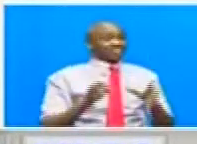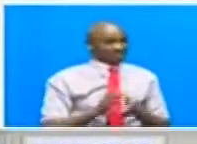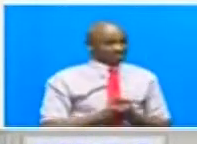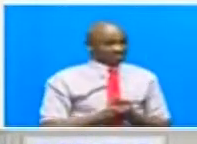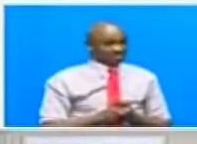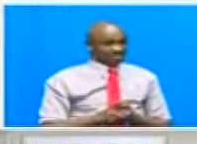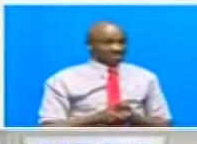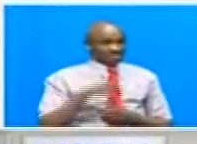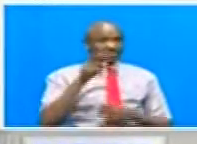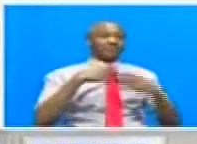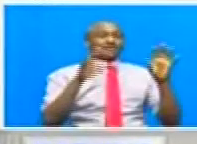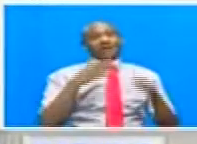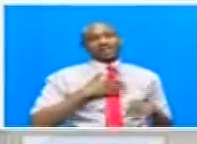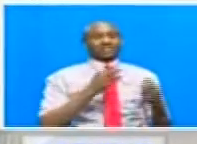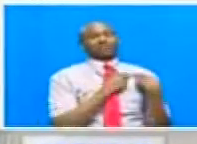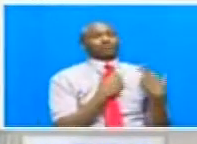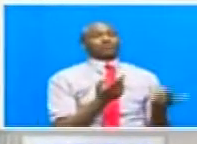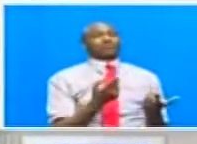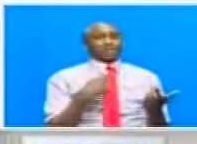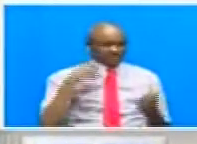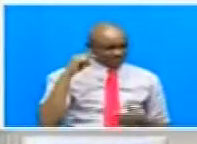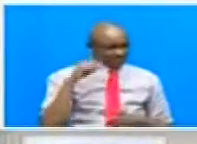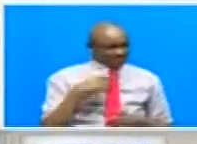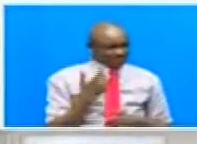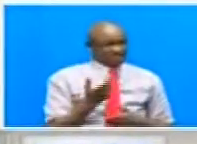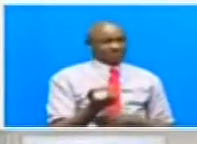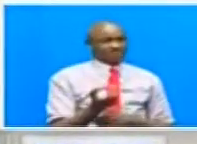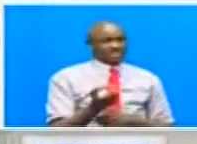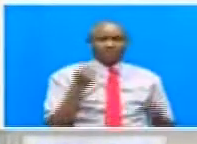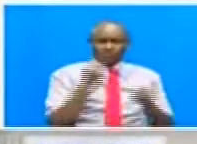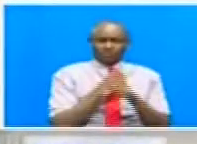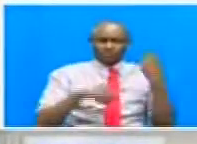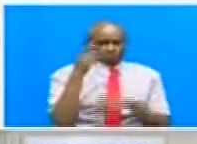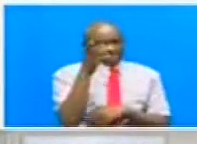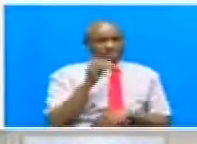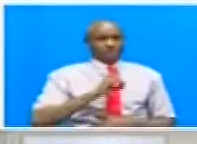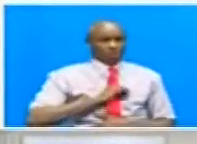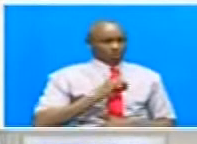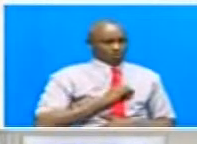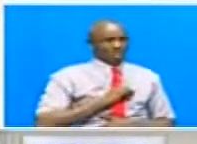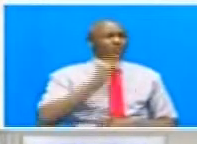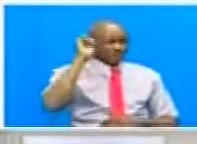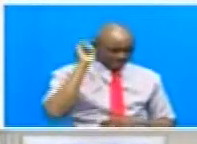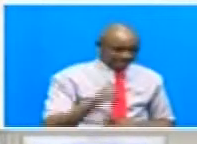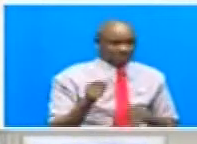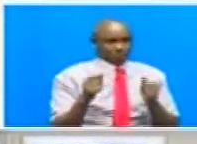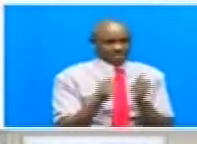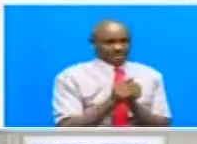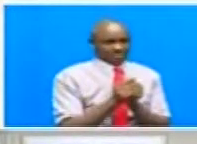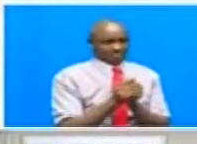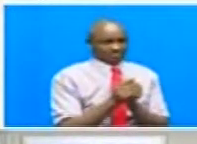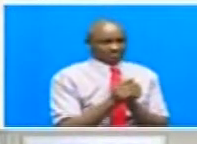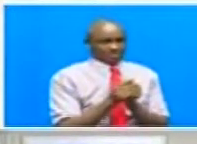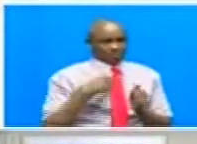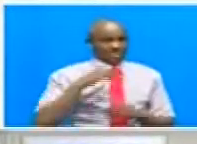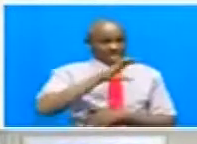them, and they have left that war to us. I think we cannot win this fight on our own. We have to come together with the